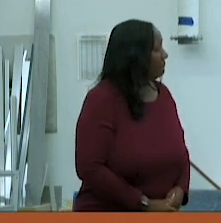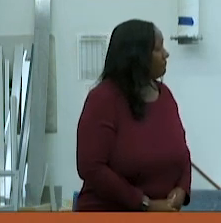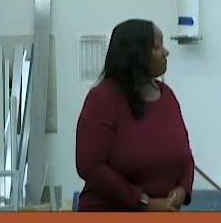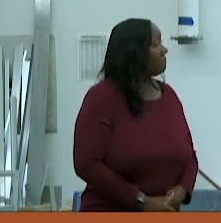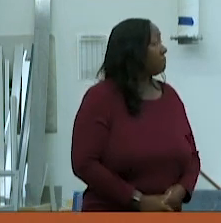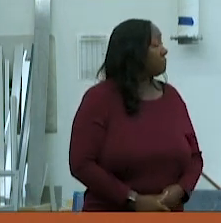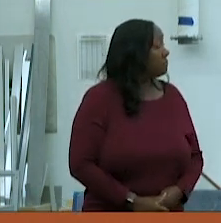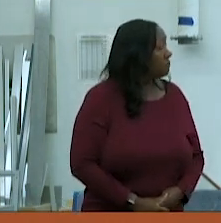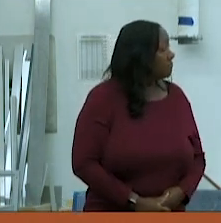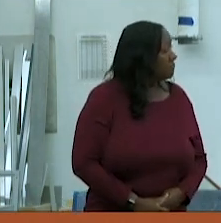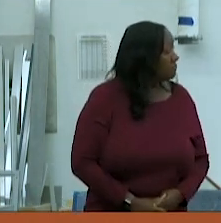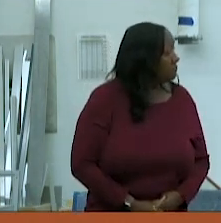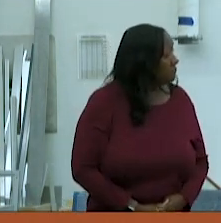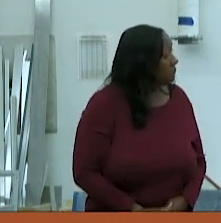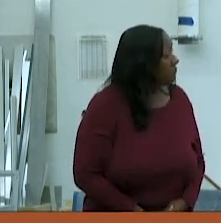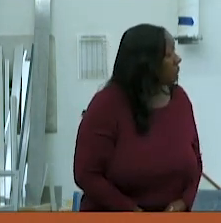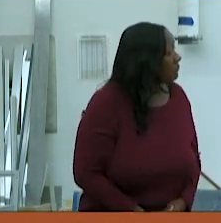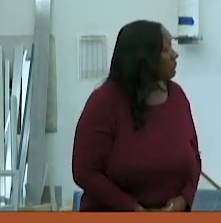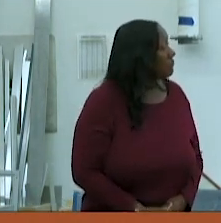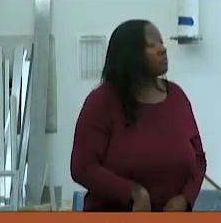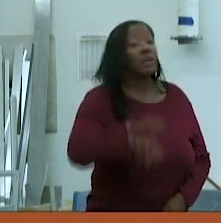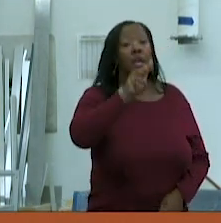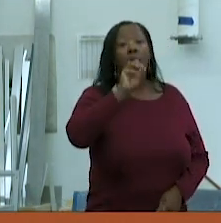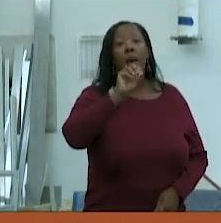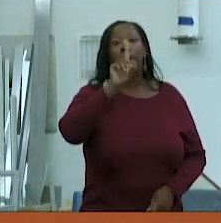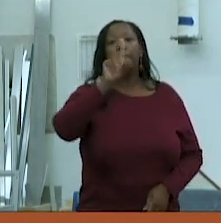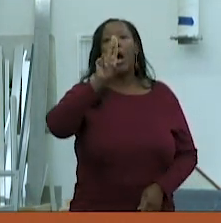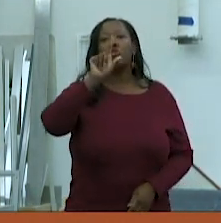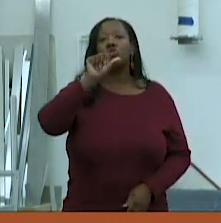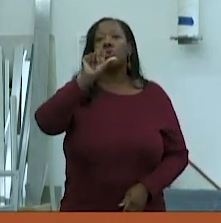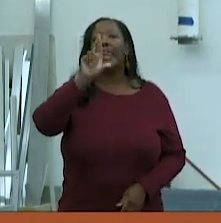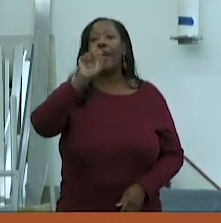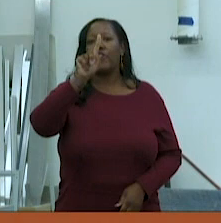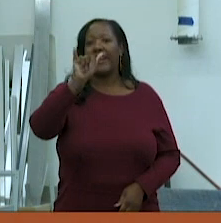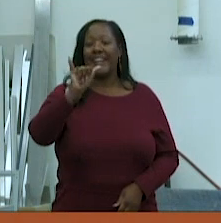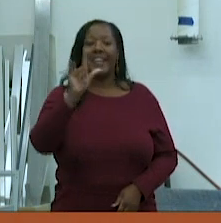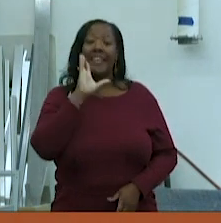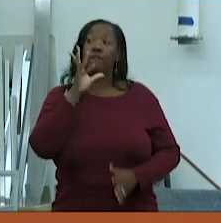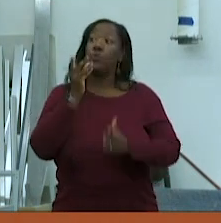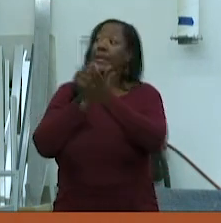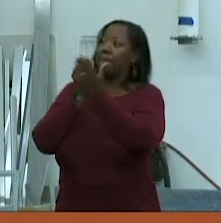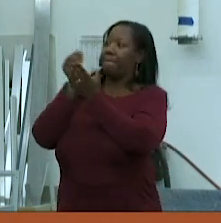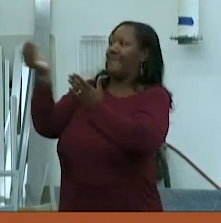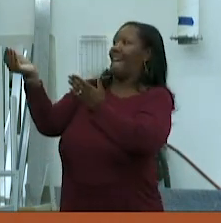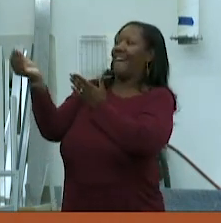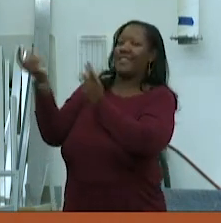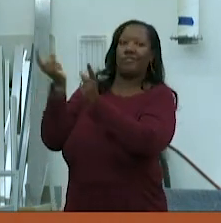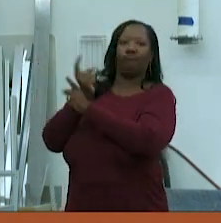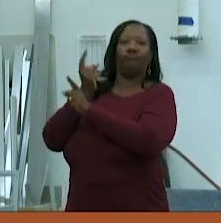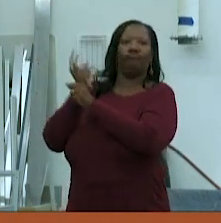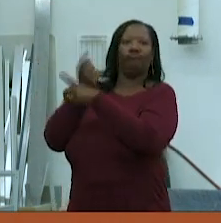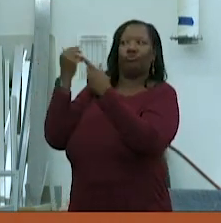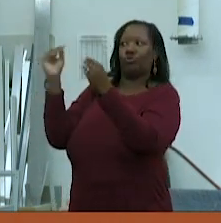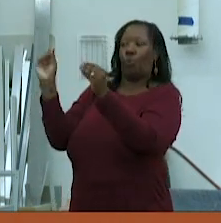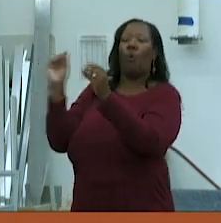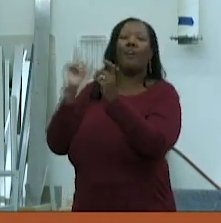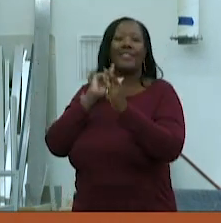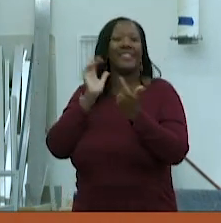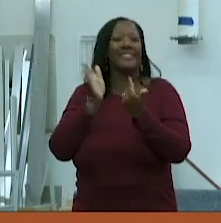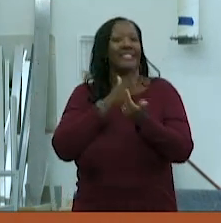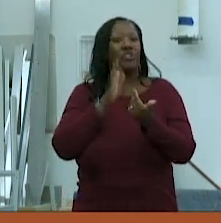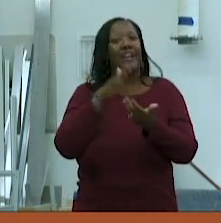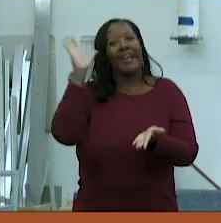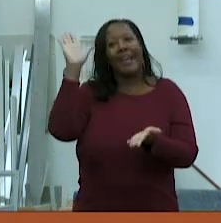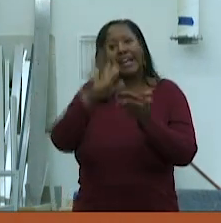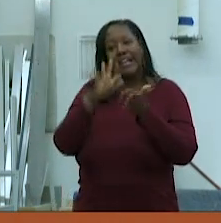Modularity. Using off-the-shelf parts cuts costs and speeds up production. They offer reliable quality,